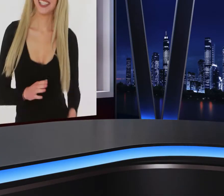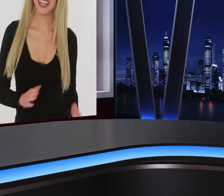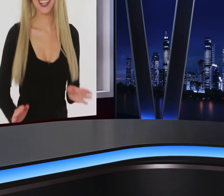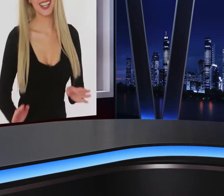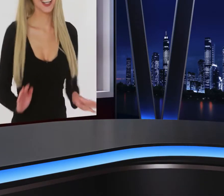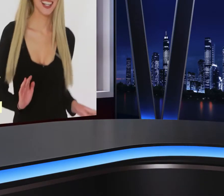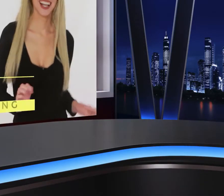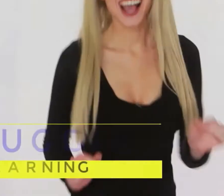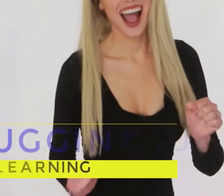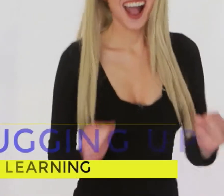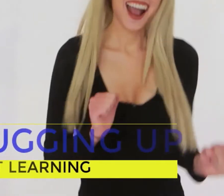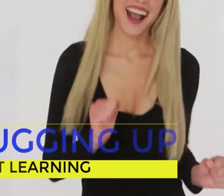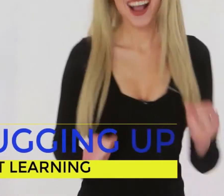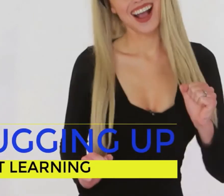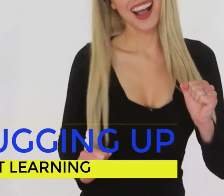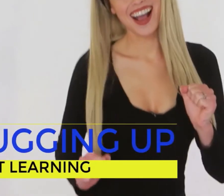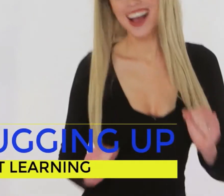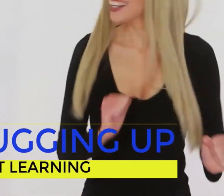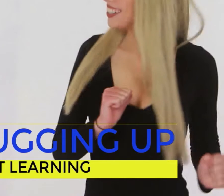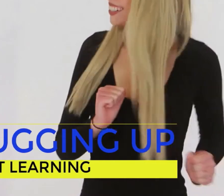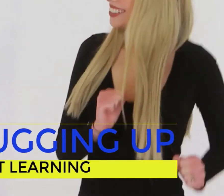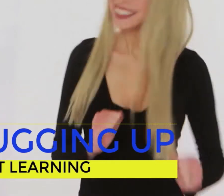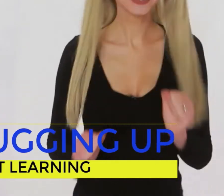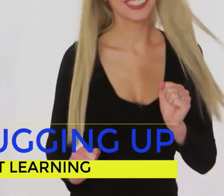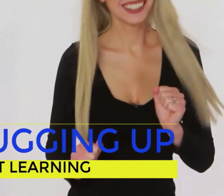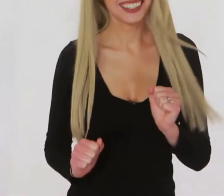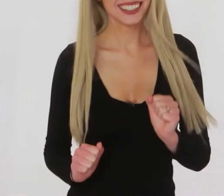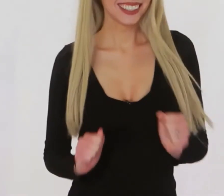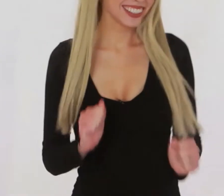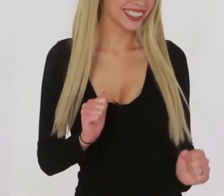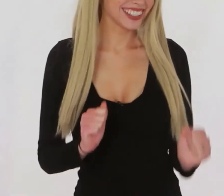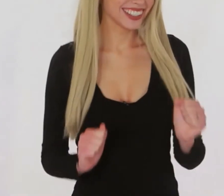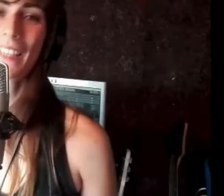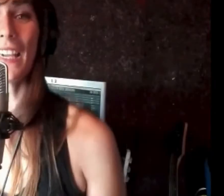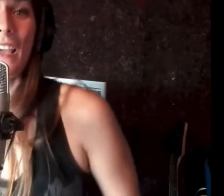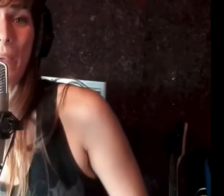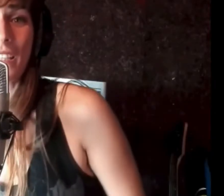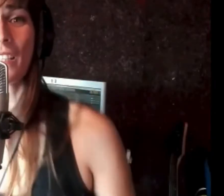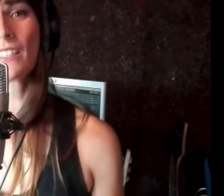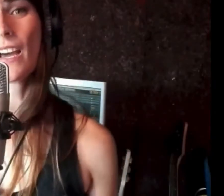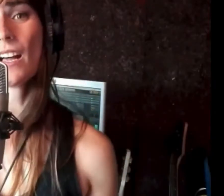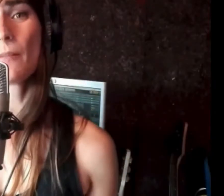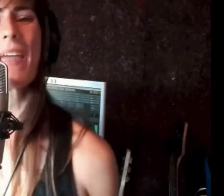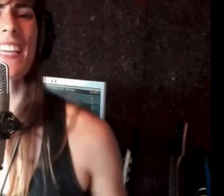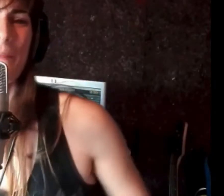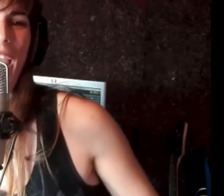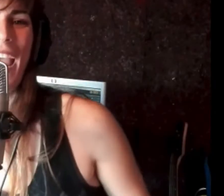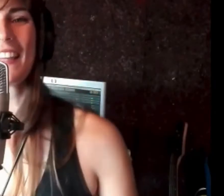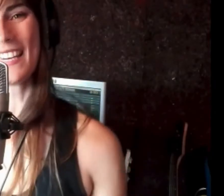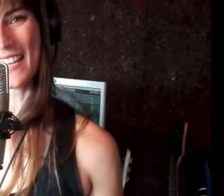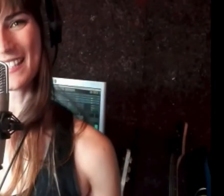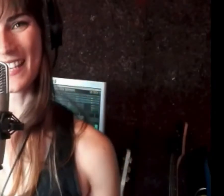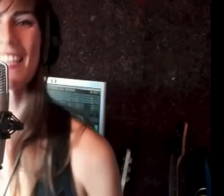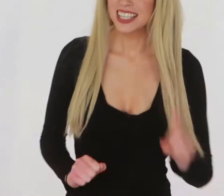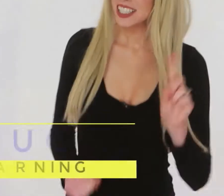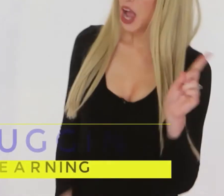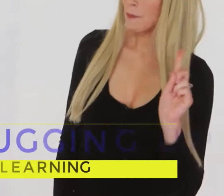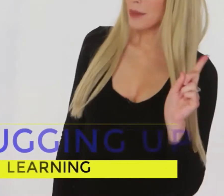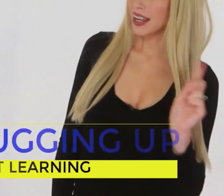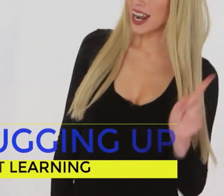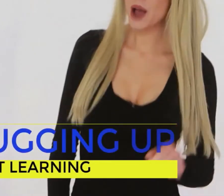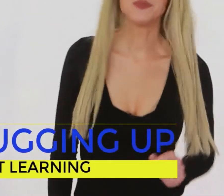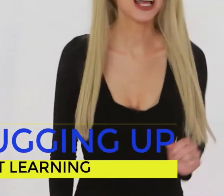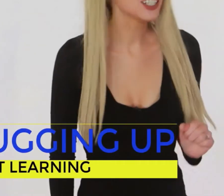easy. Stop mugging up and start learning. Math Uncle makes math easy.